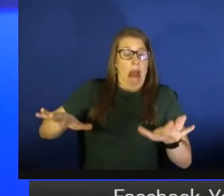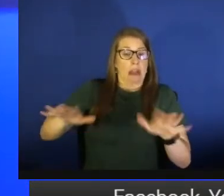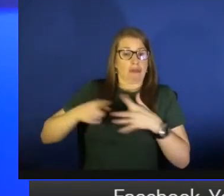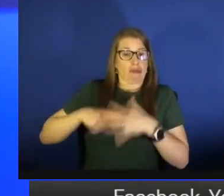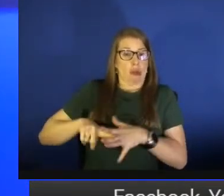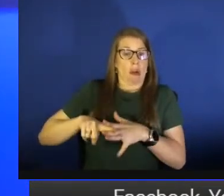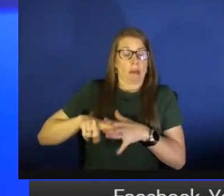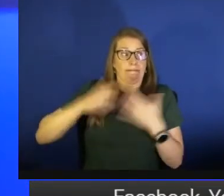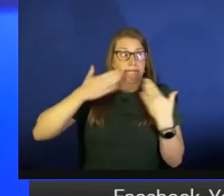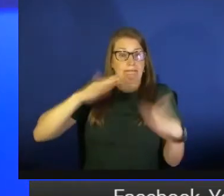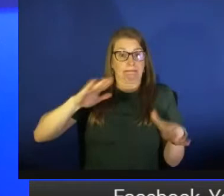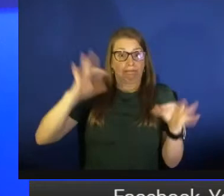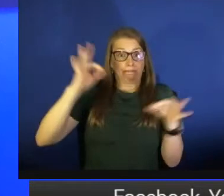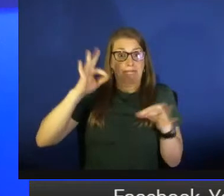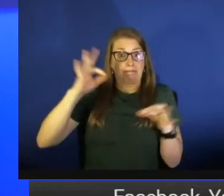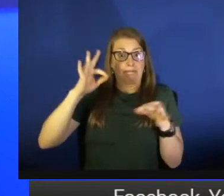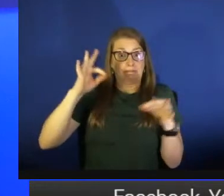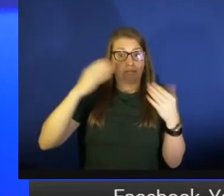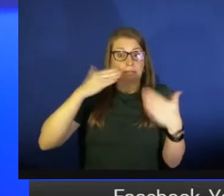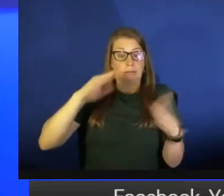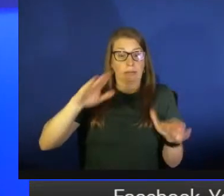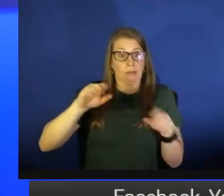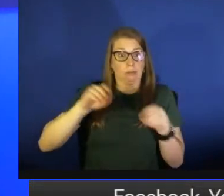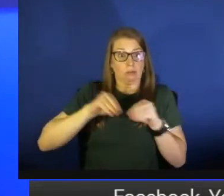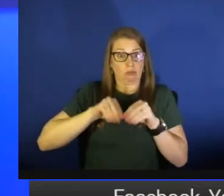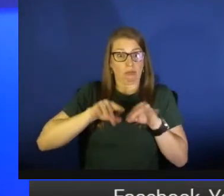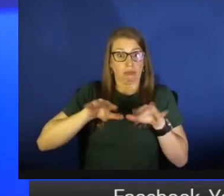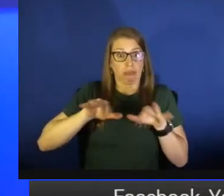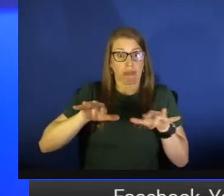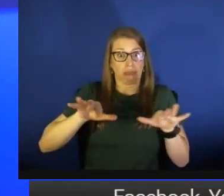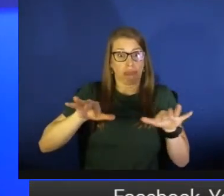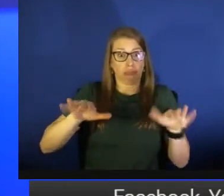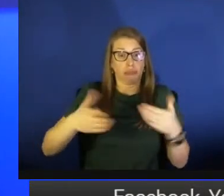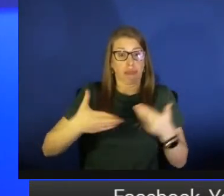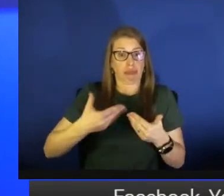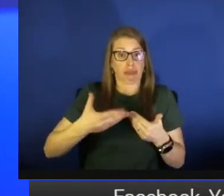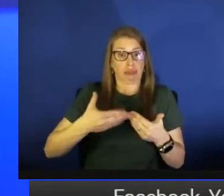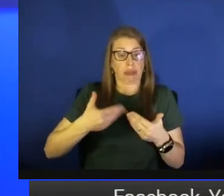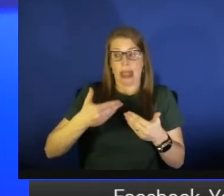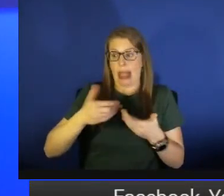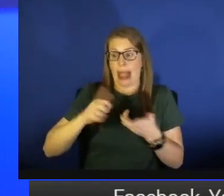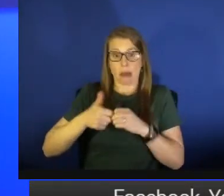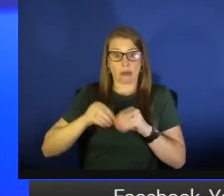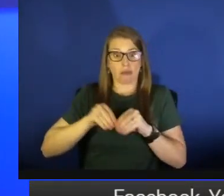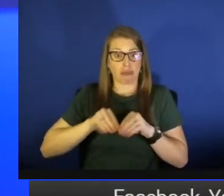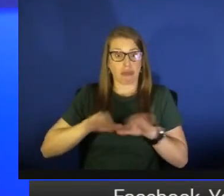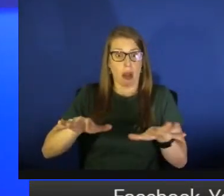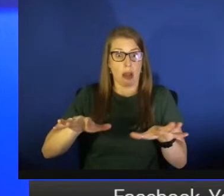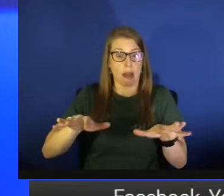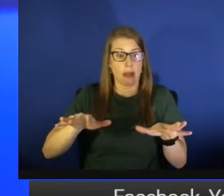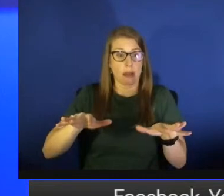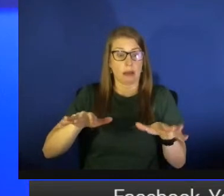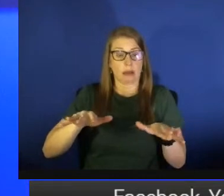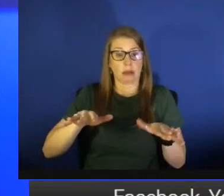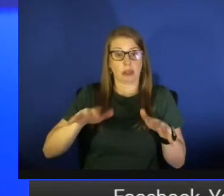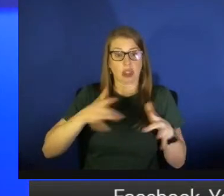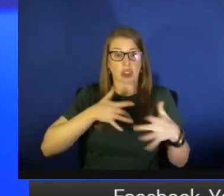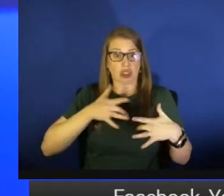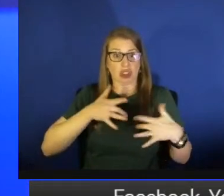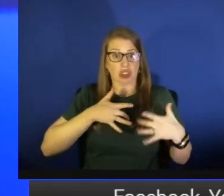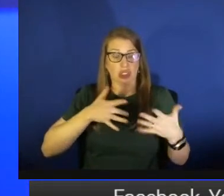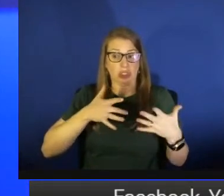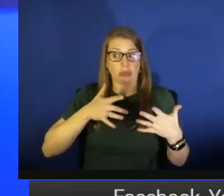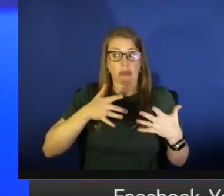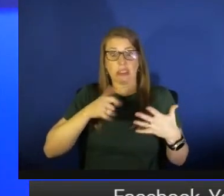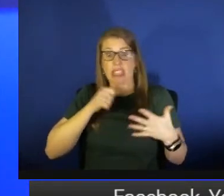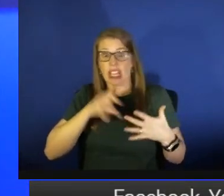how virulent it was and how spreadable it was and what exactly spread it. And what was of concern and not of concern. It was crazy. You just